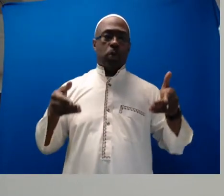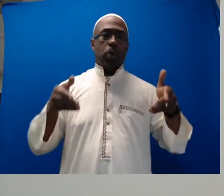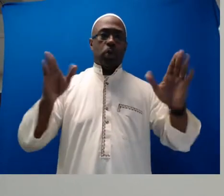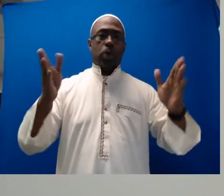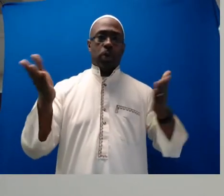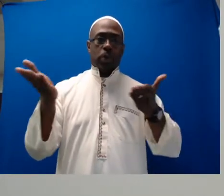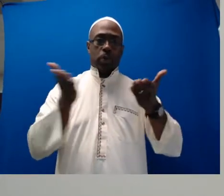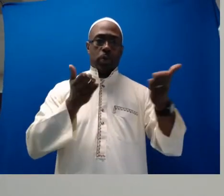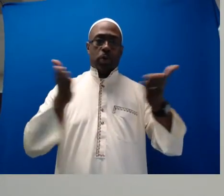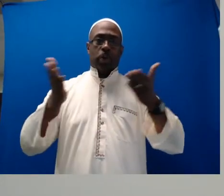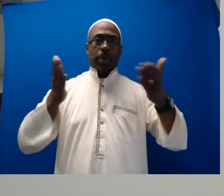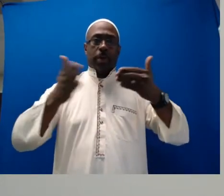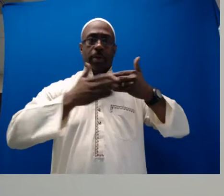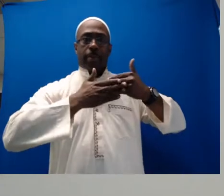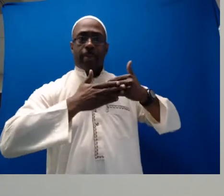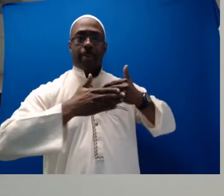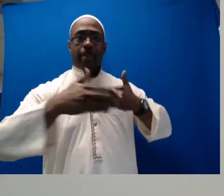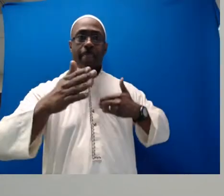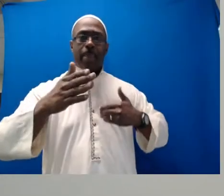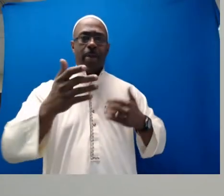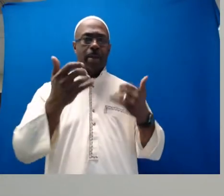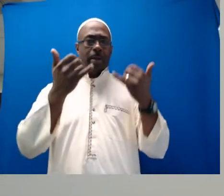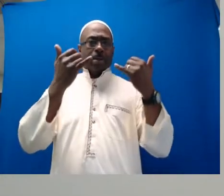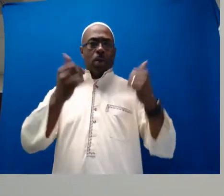thereafter. So think about this.